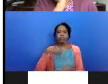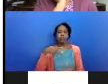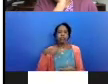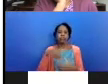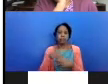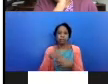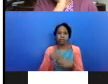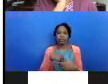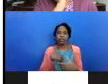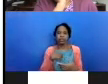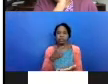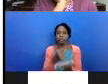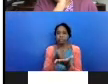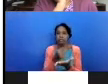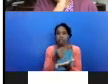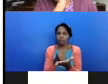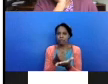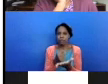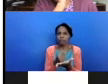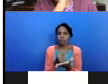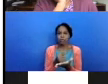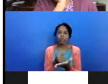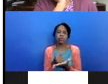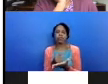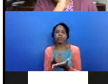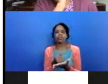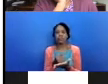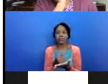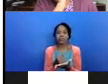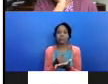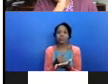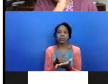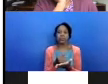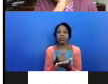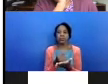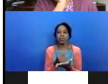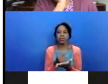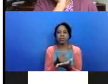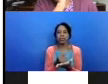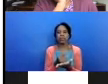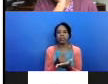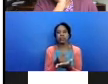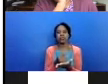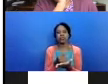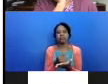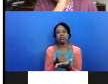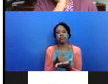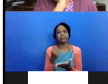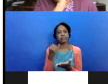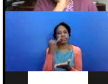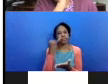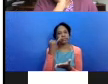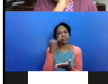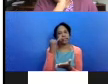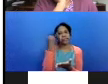highlighting the fact that change was possible and that repair was even possible again, but we didn't even talk that way or think that way in the early days